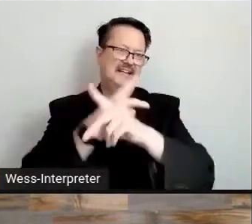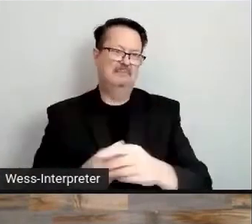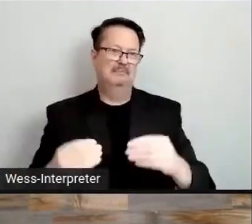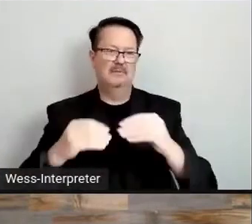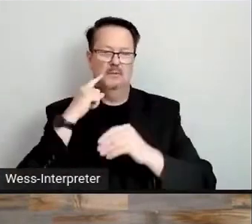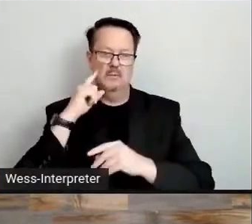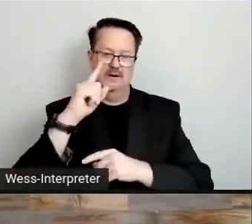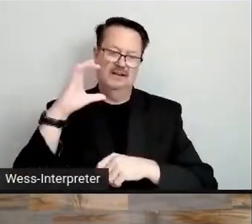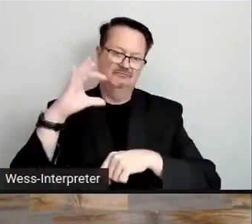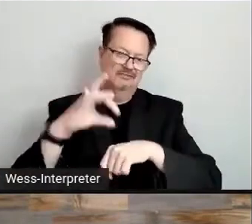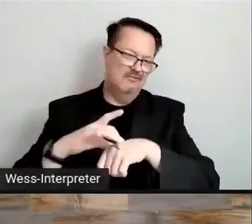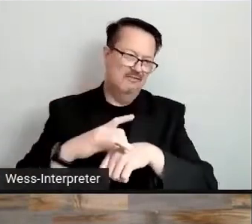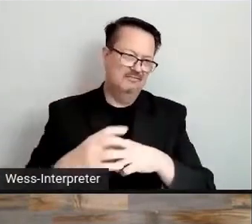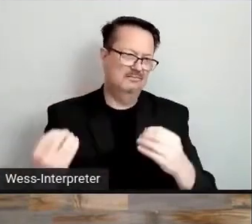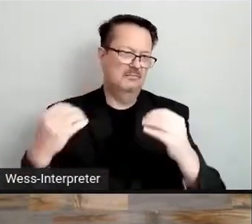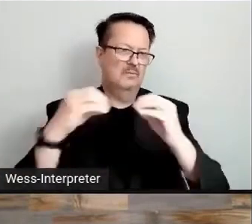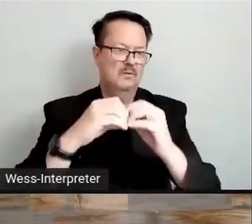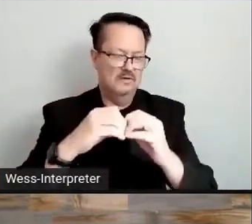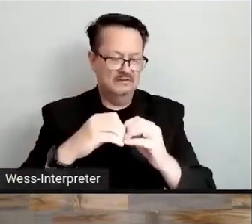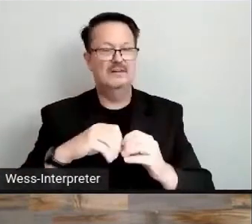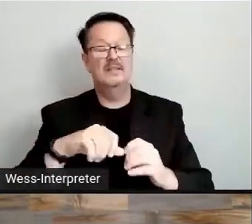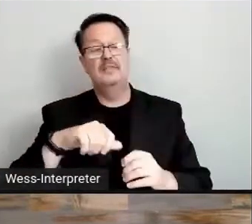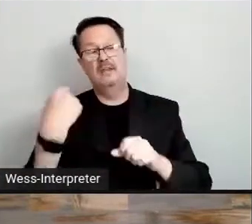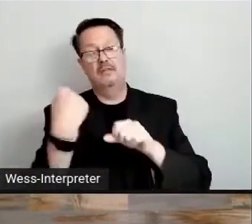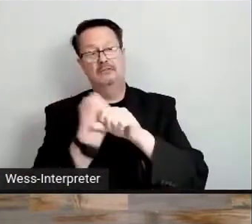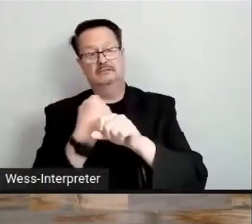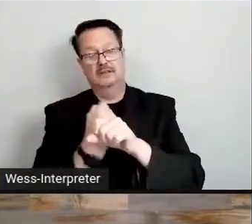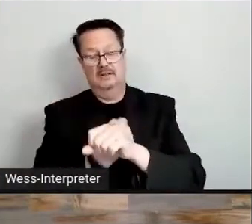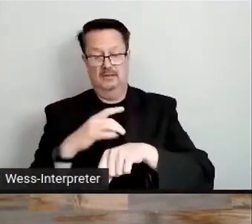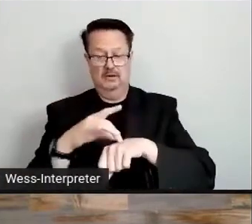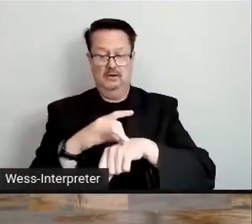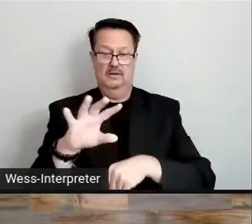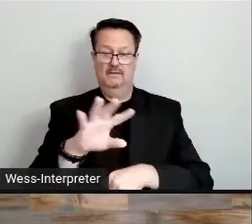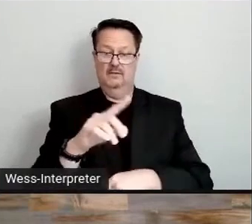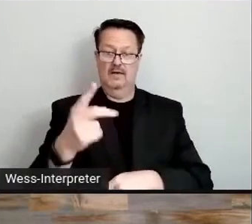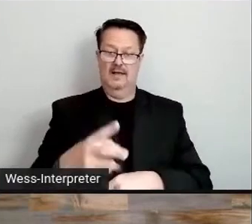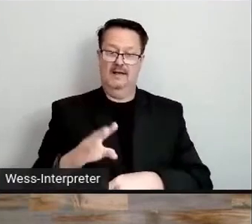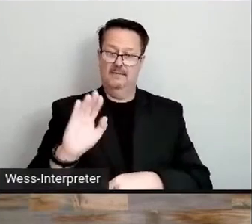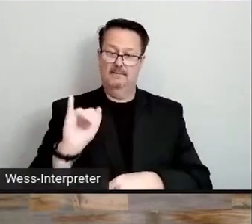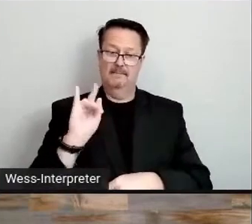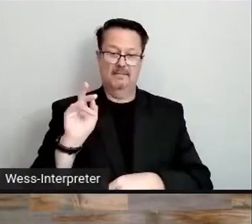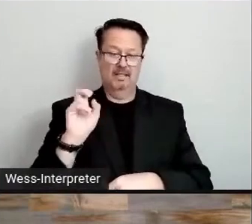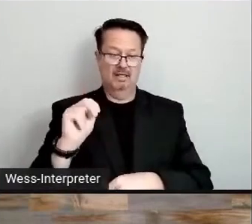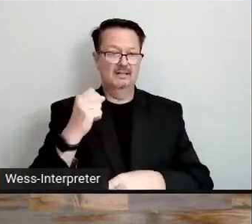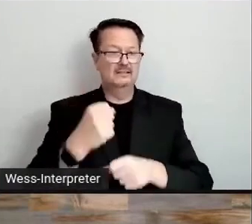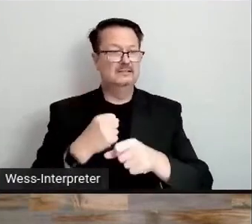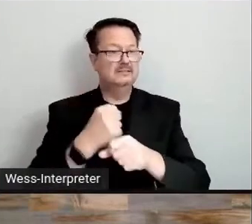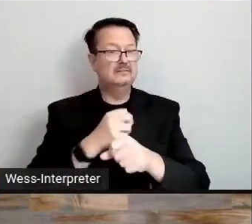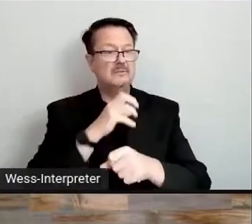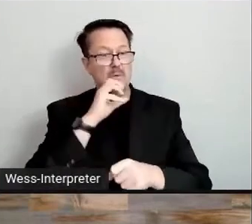The other stat is the Earth is 4.5 billion years old. If you